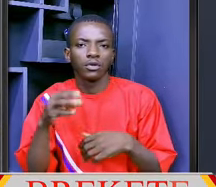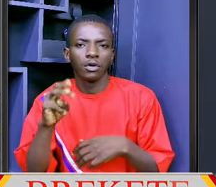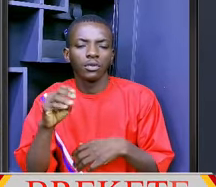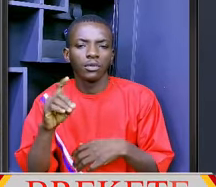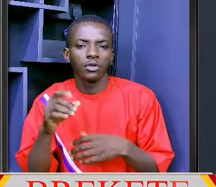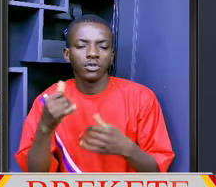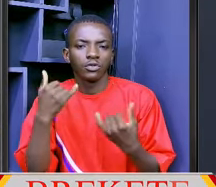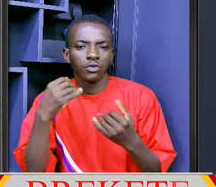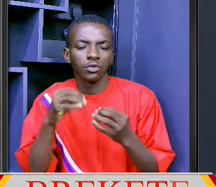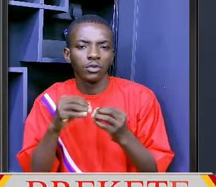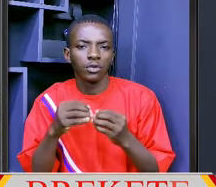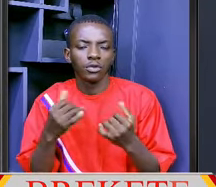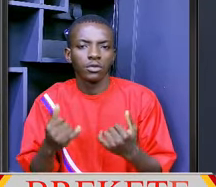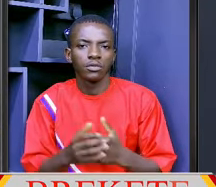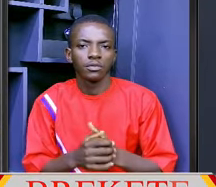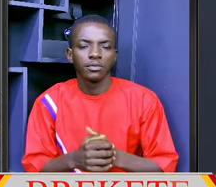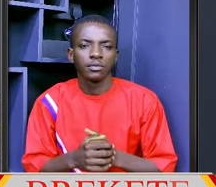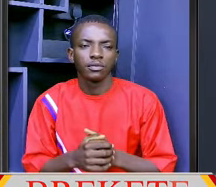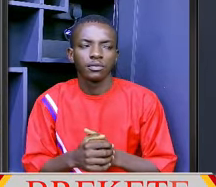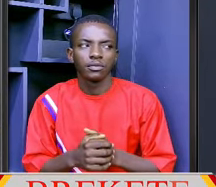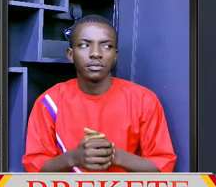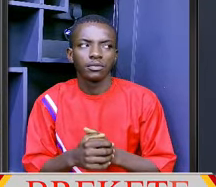now?